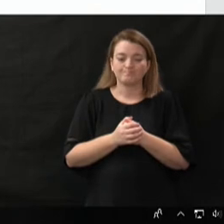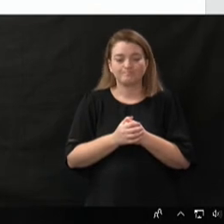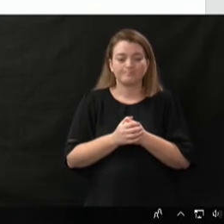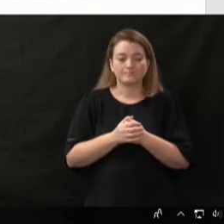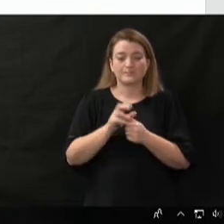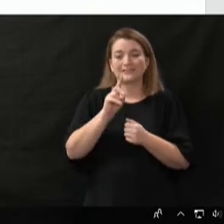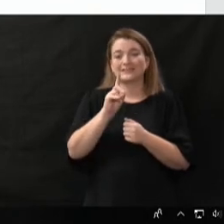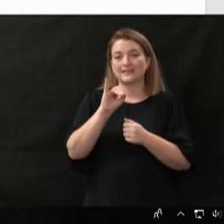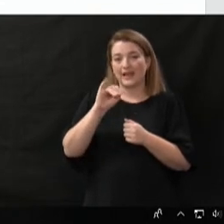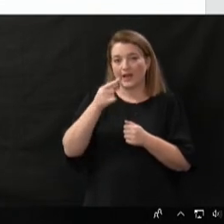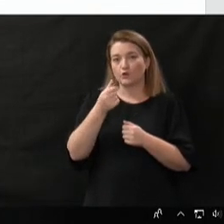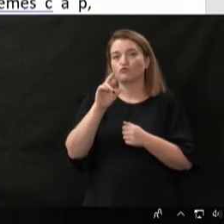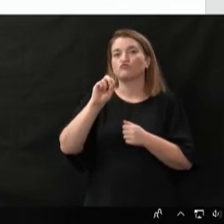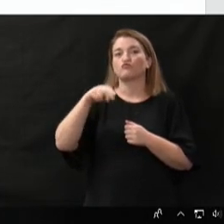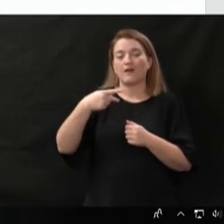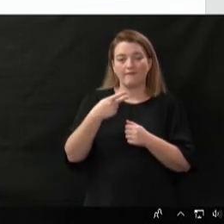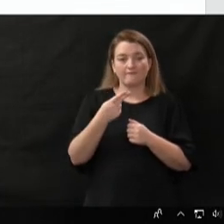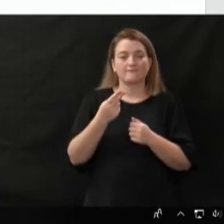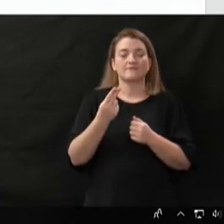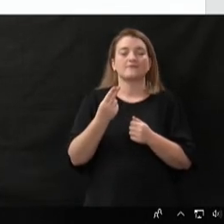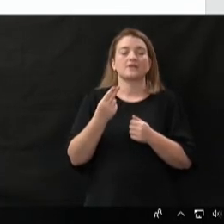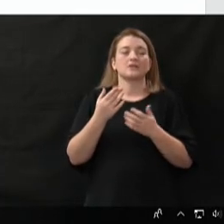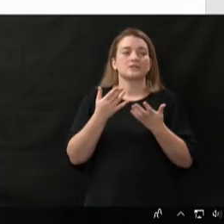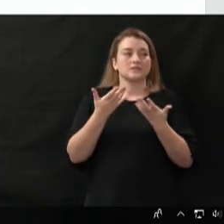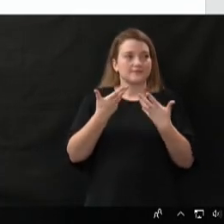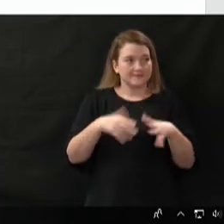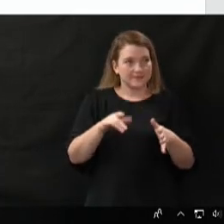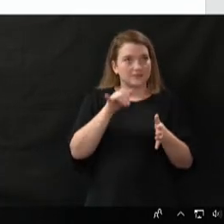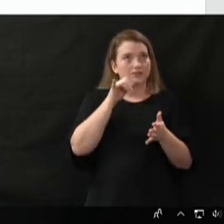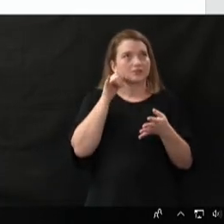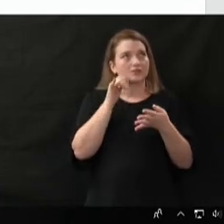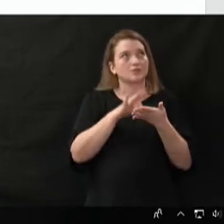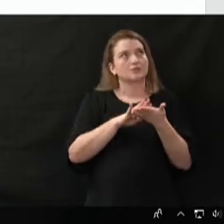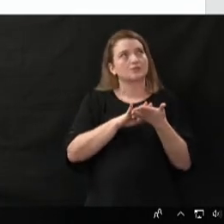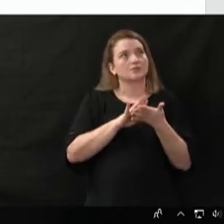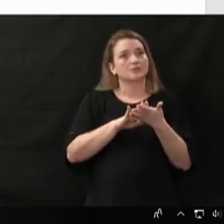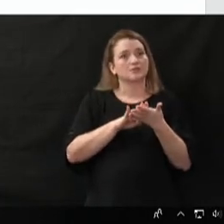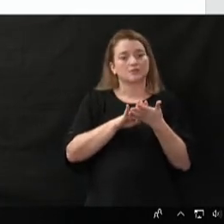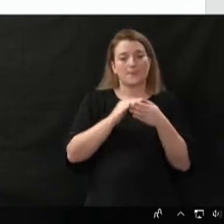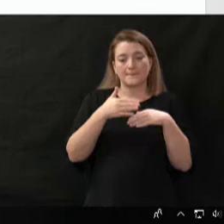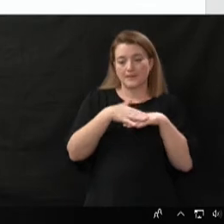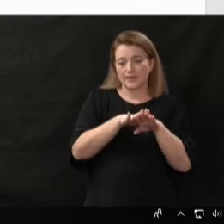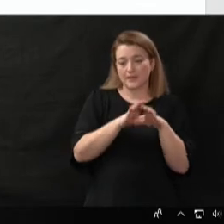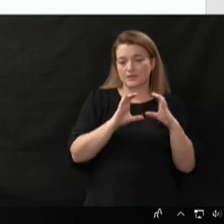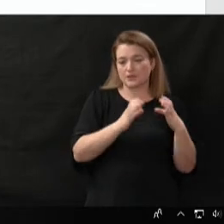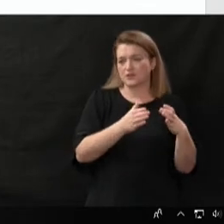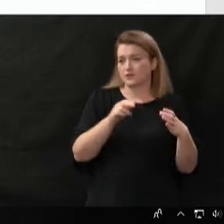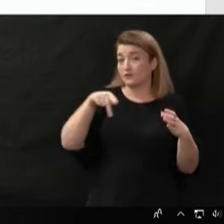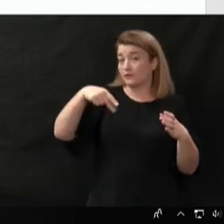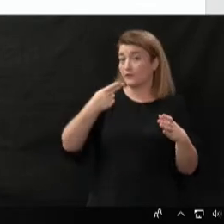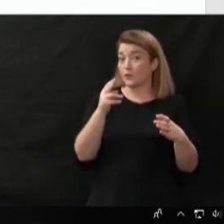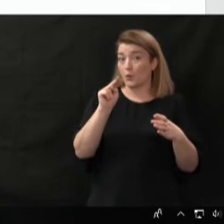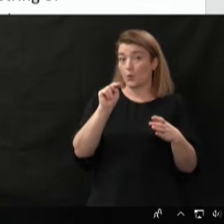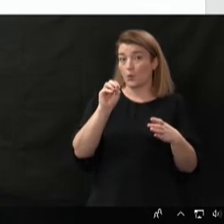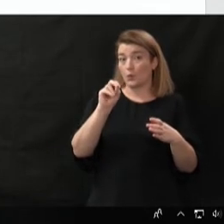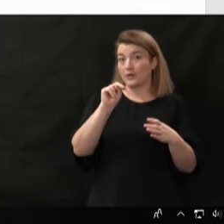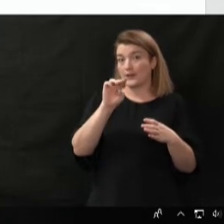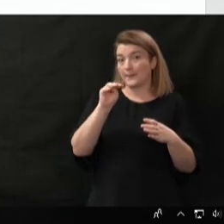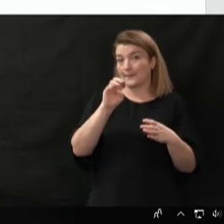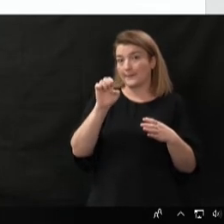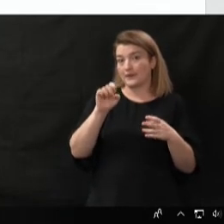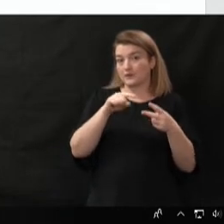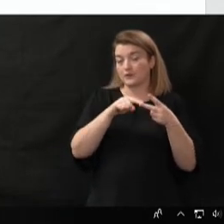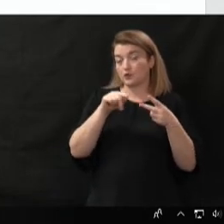Diagraph we did yesterday. Blend, cluster. We did phoneme yesterday too, right? And grapheme?